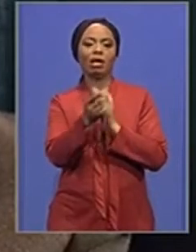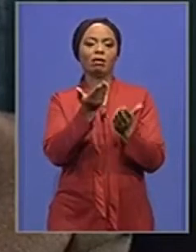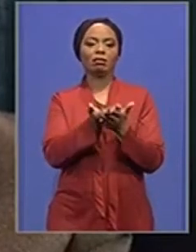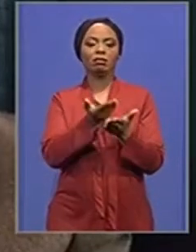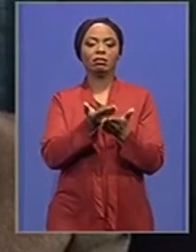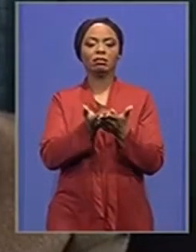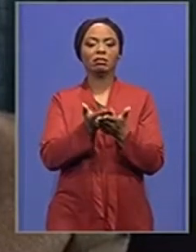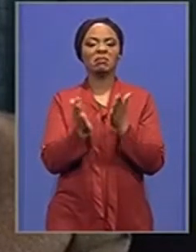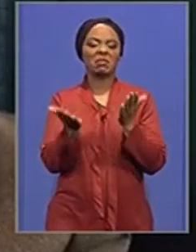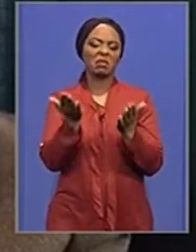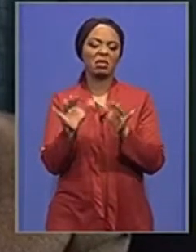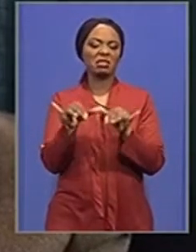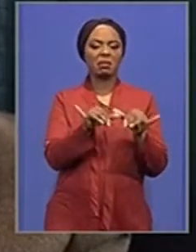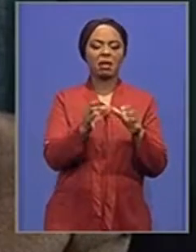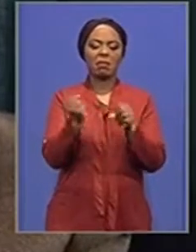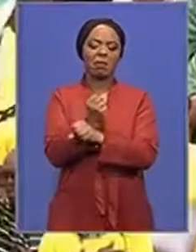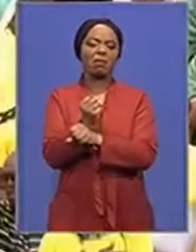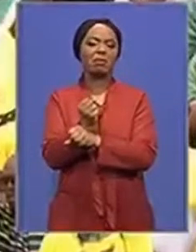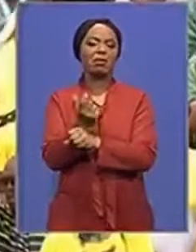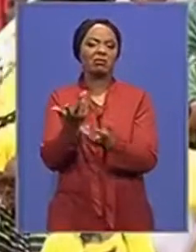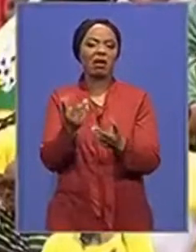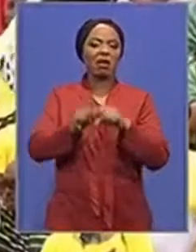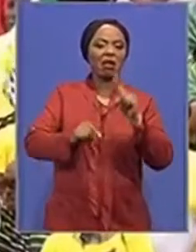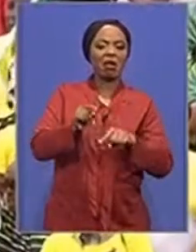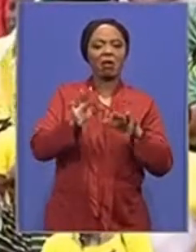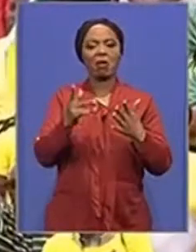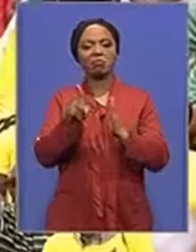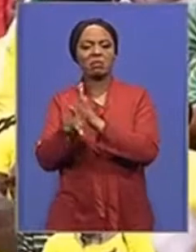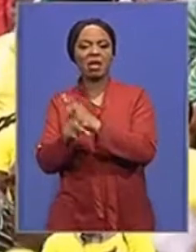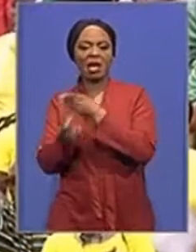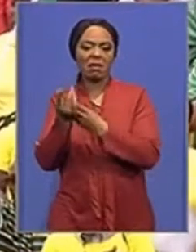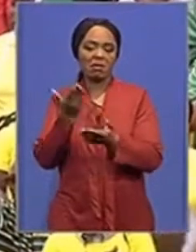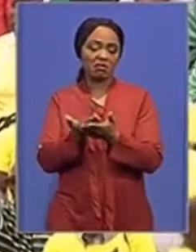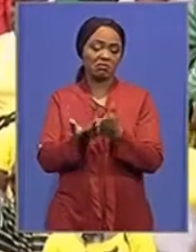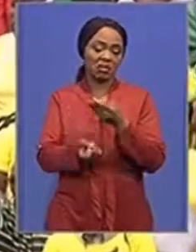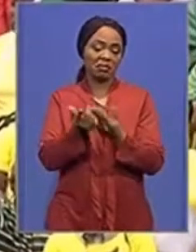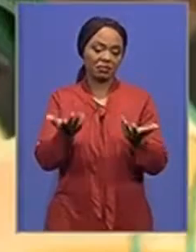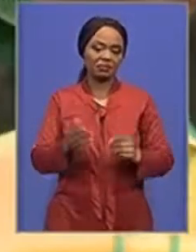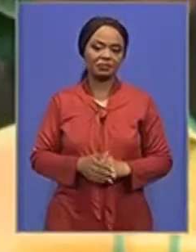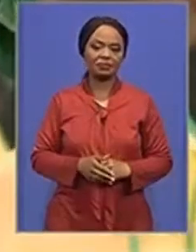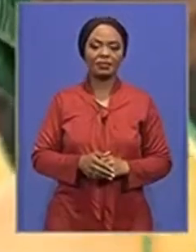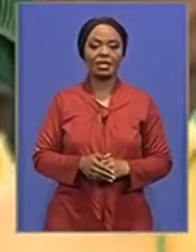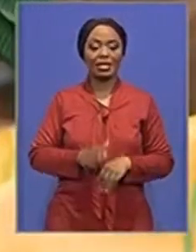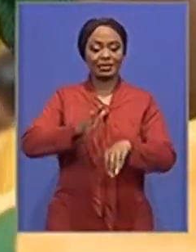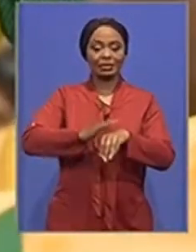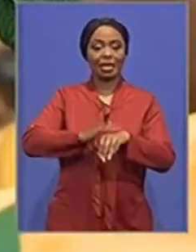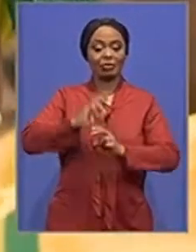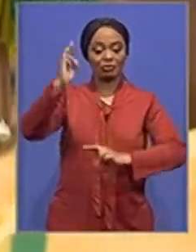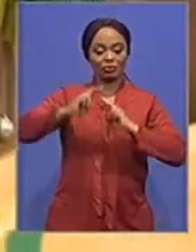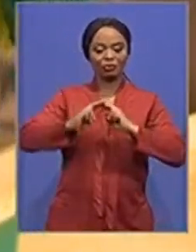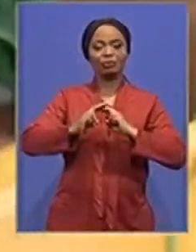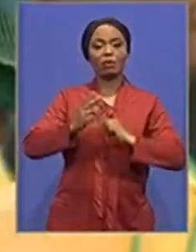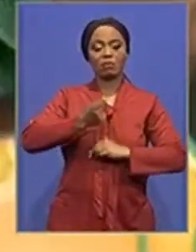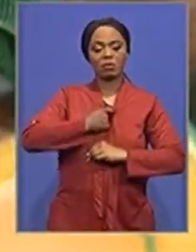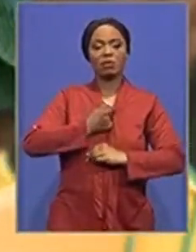be similar incidents again. Nako e eme ANC ka fa phefong malebana le go konosetsa le go